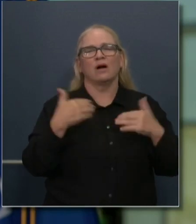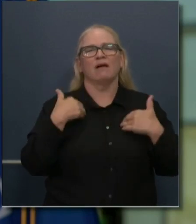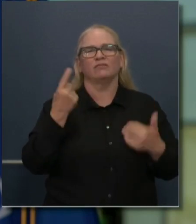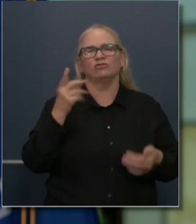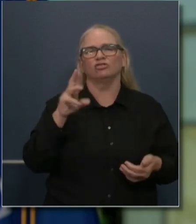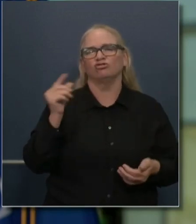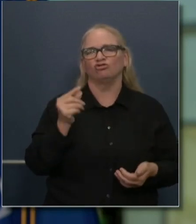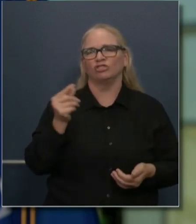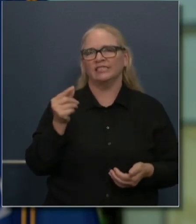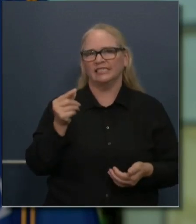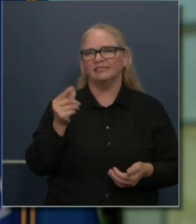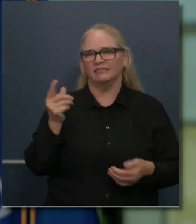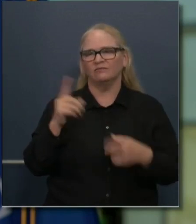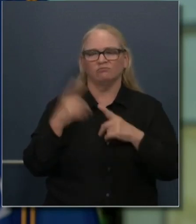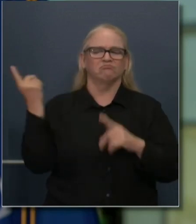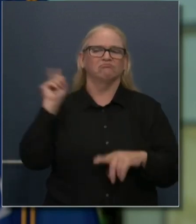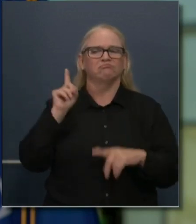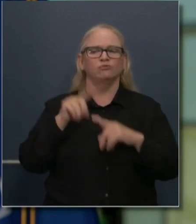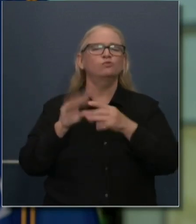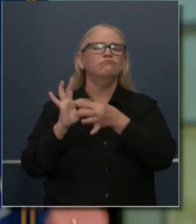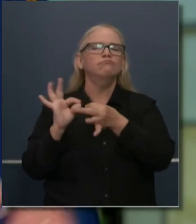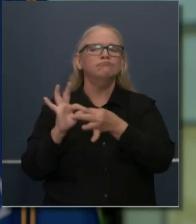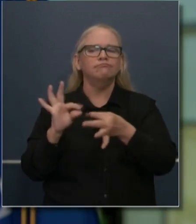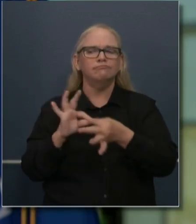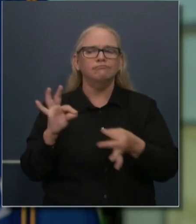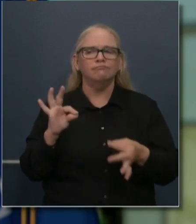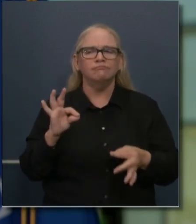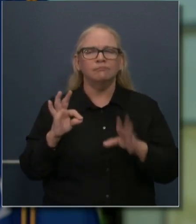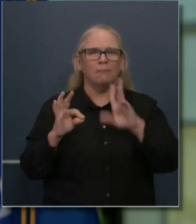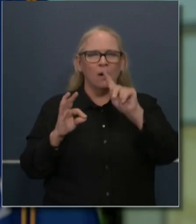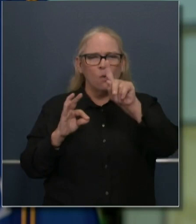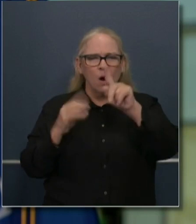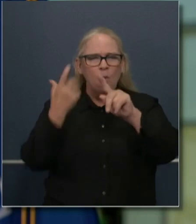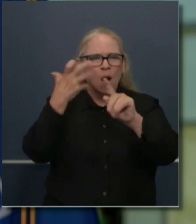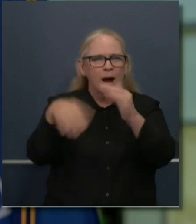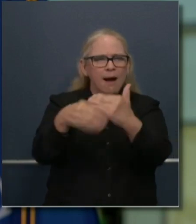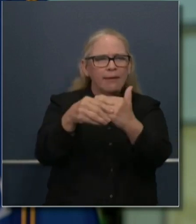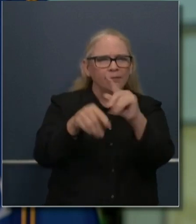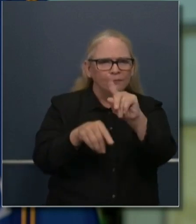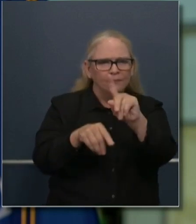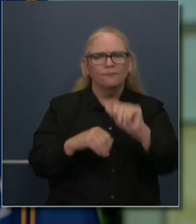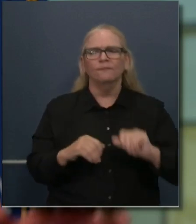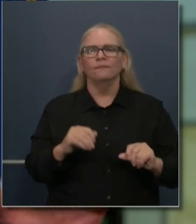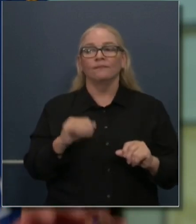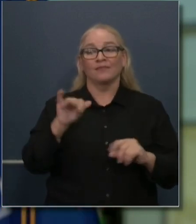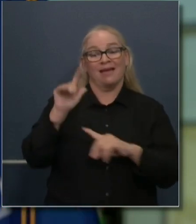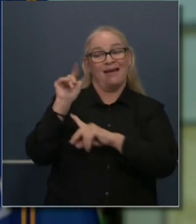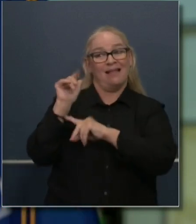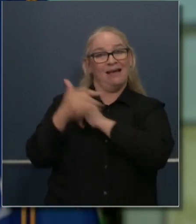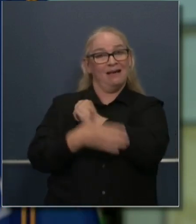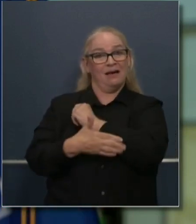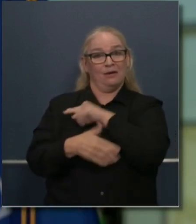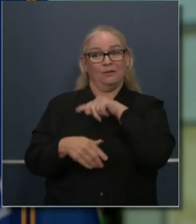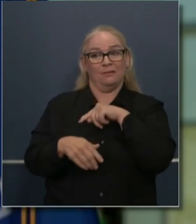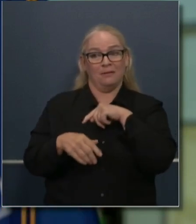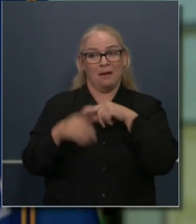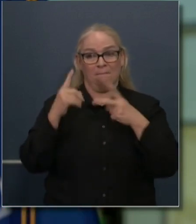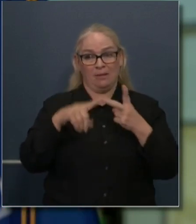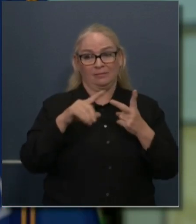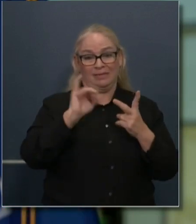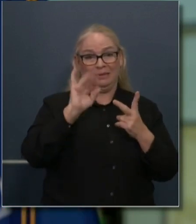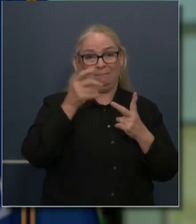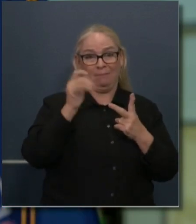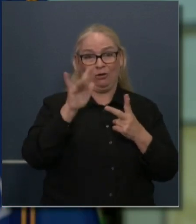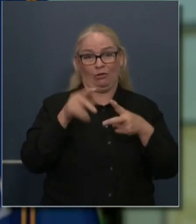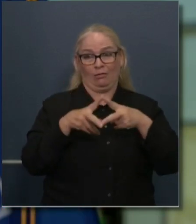quickly say, as it relates to the R effective, we finally have seen it, and I appreciate you acknowledging L.A. County, finally in Imperial now, below 1 as